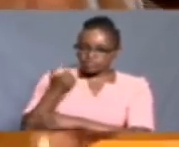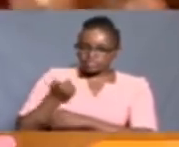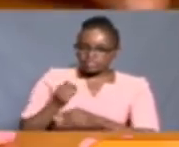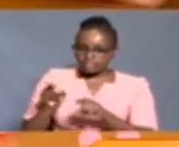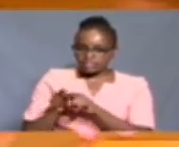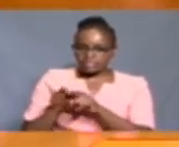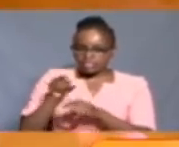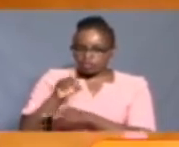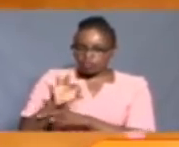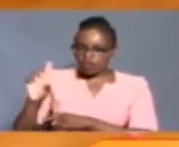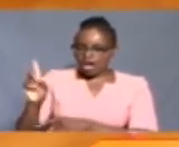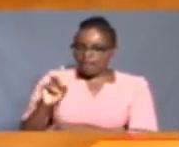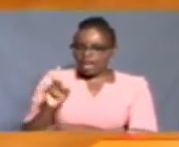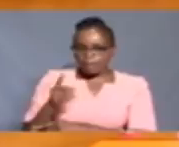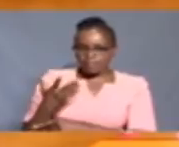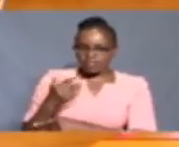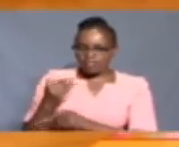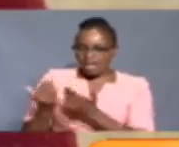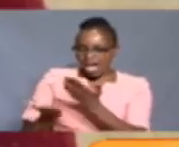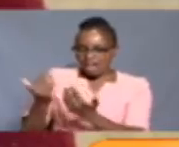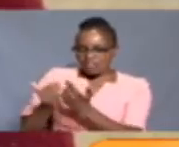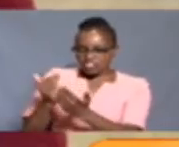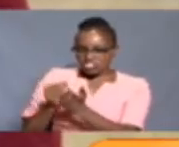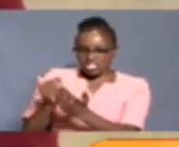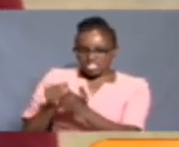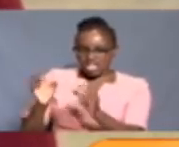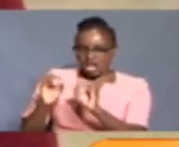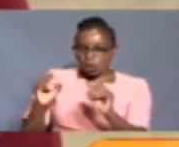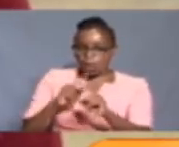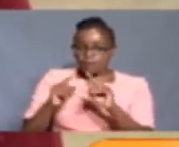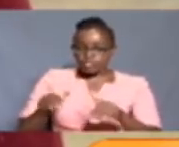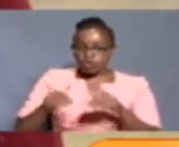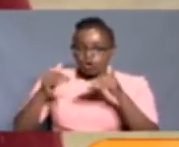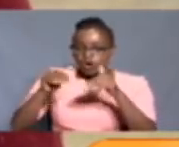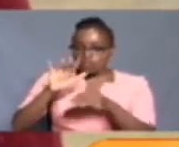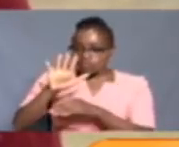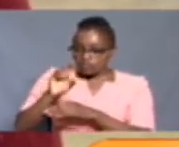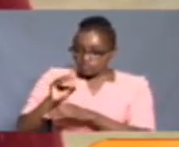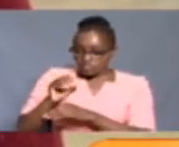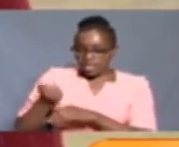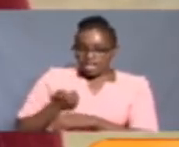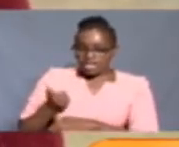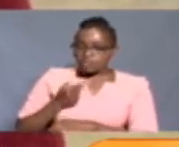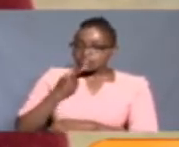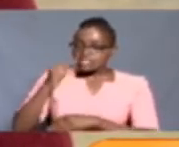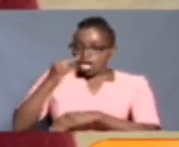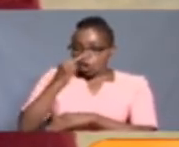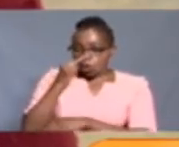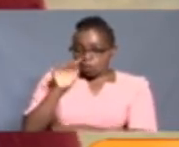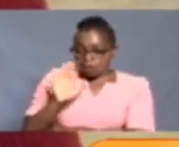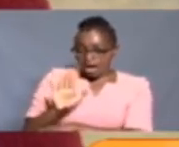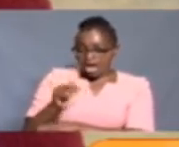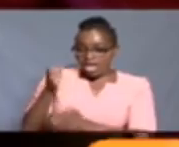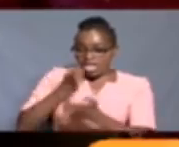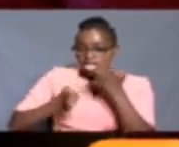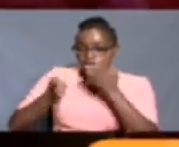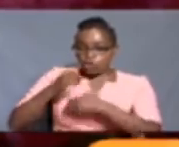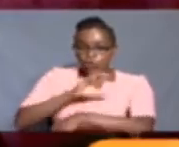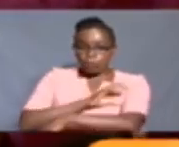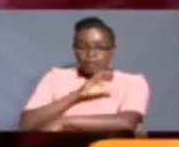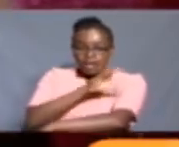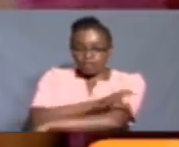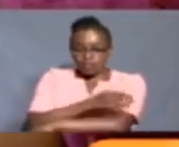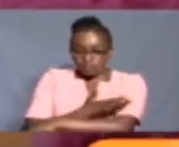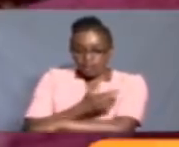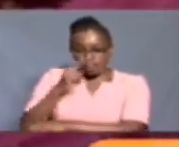Nairobi isn't your average care facility. It offers the 50 girls who call it home economic empowerment,